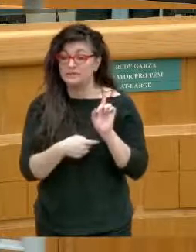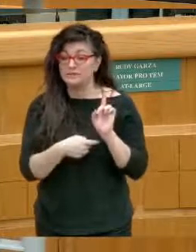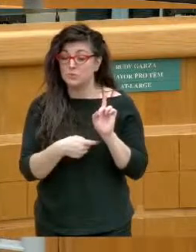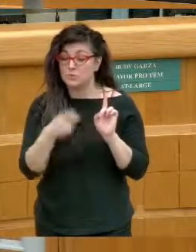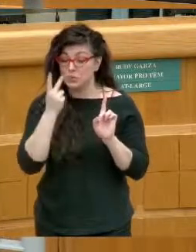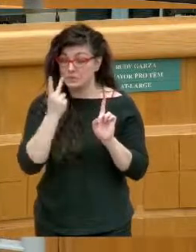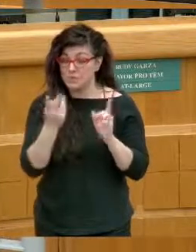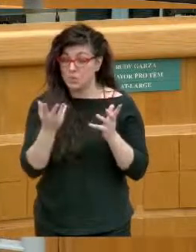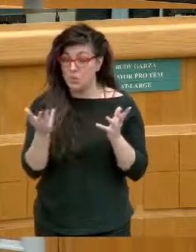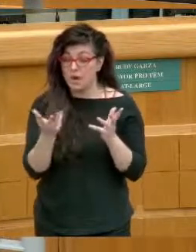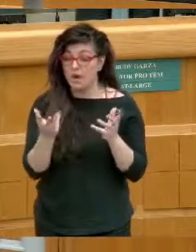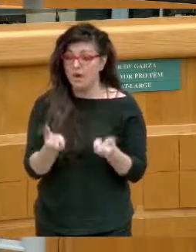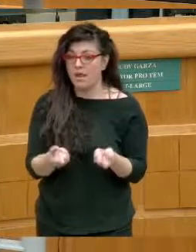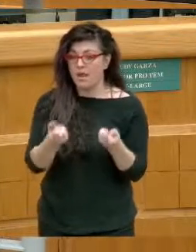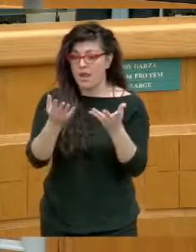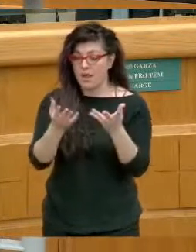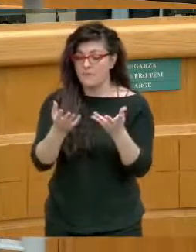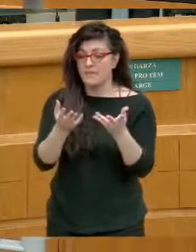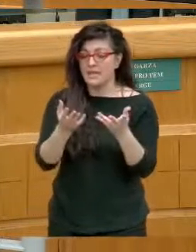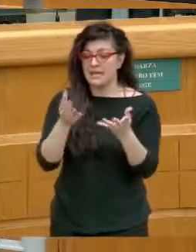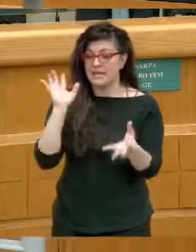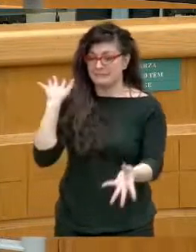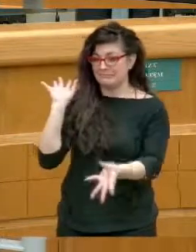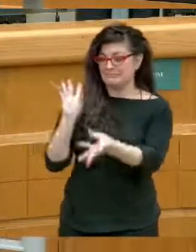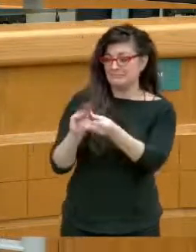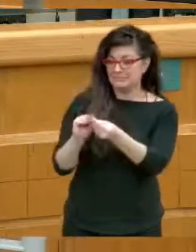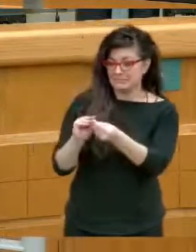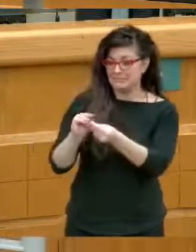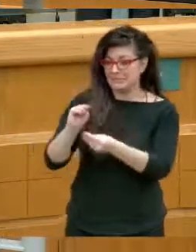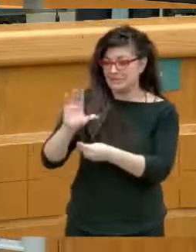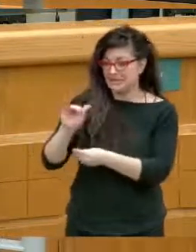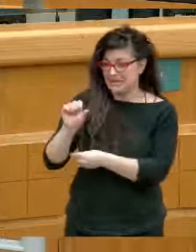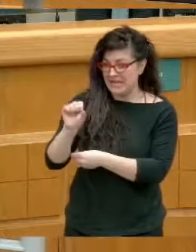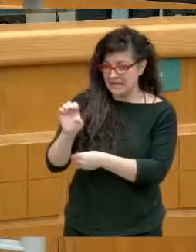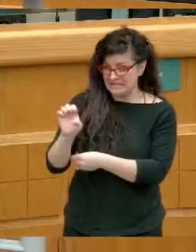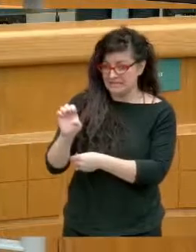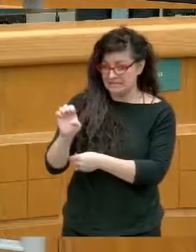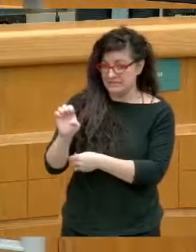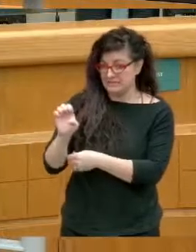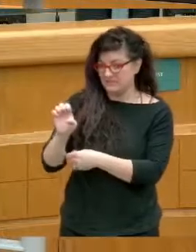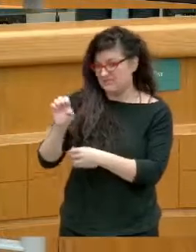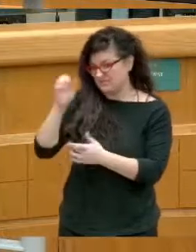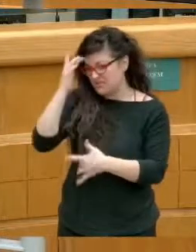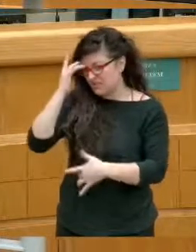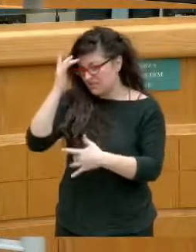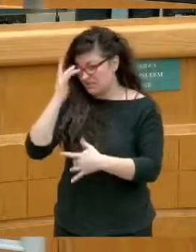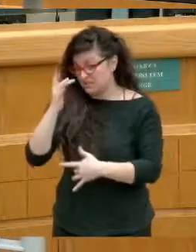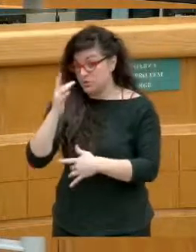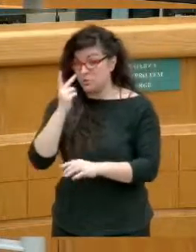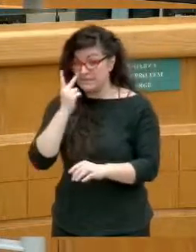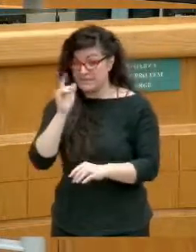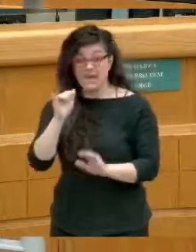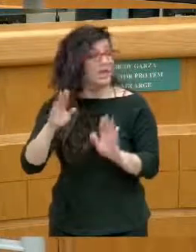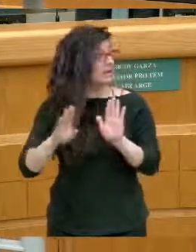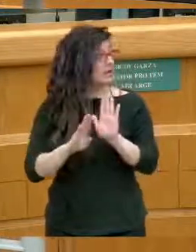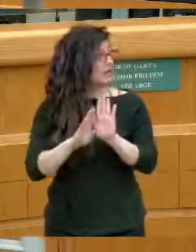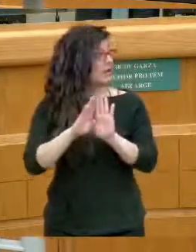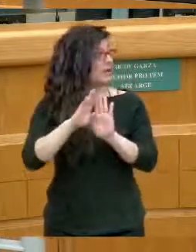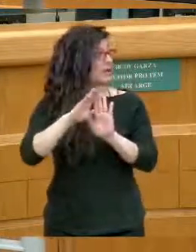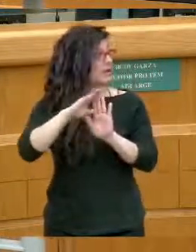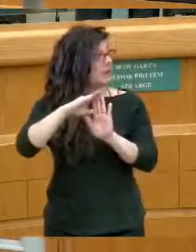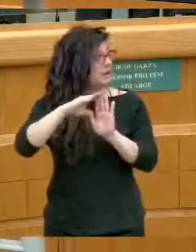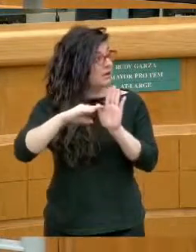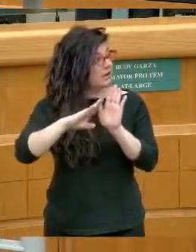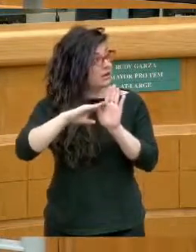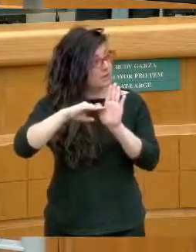is the cumulative number of cases through time. So this is our running total. And when you see it bending like this, it means we were leveling off. And